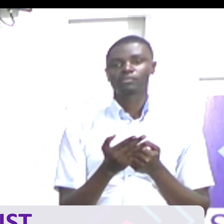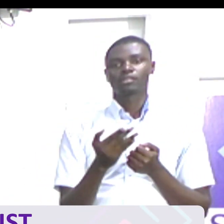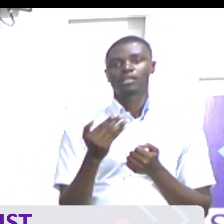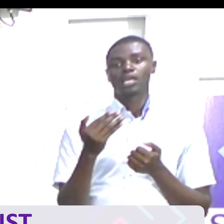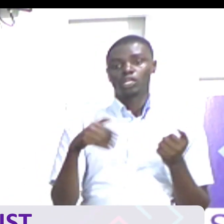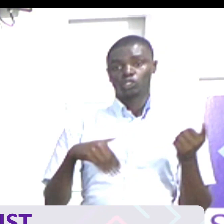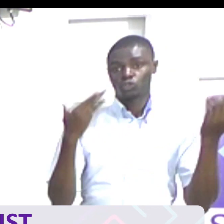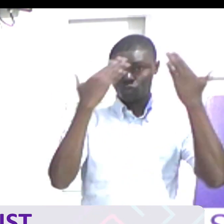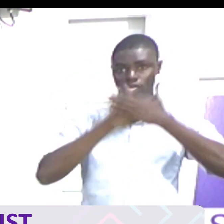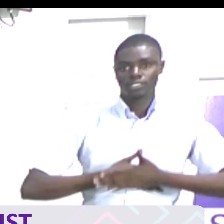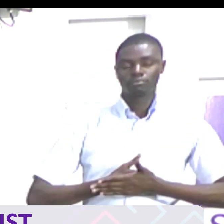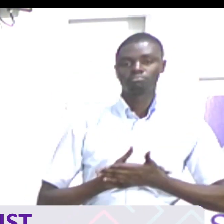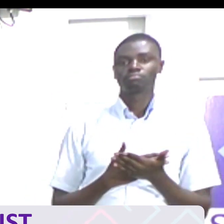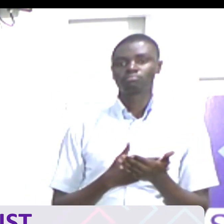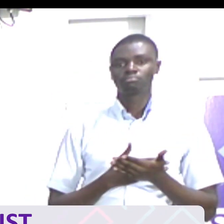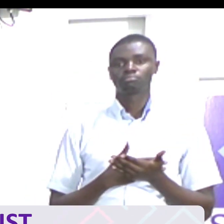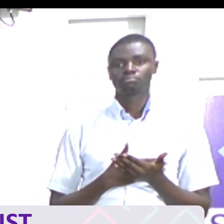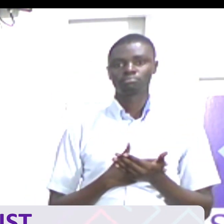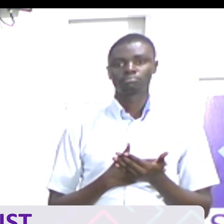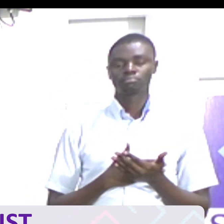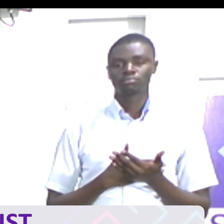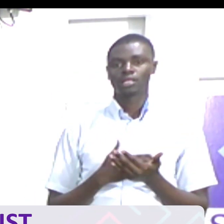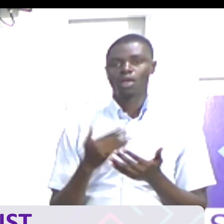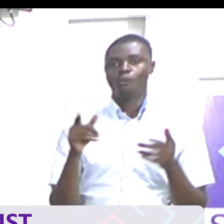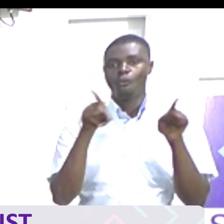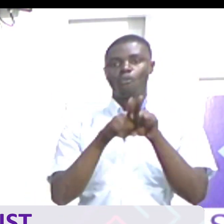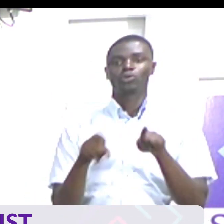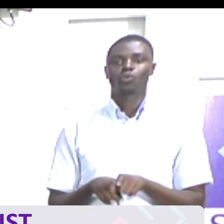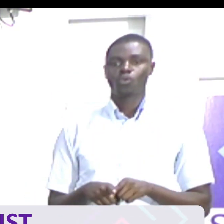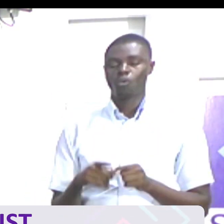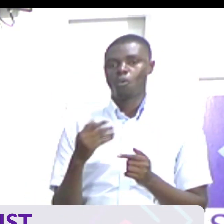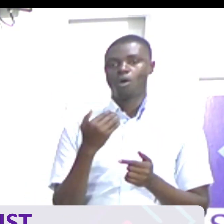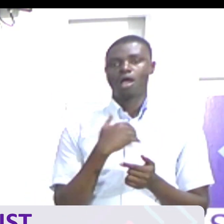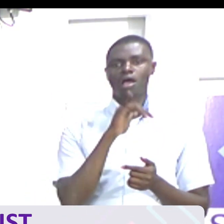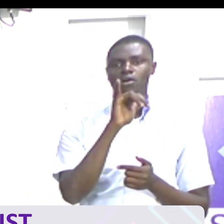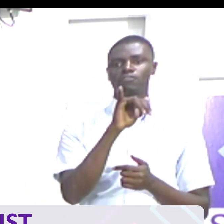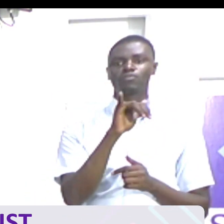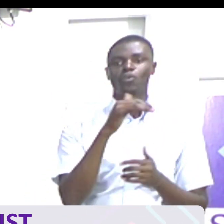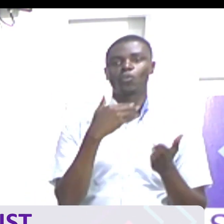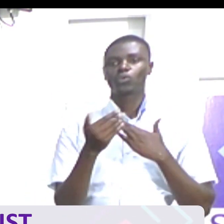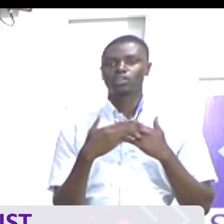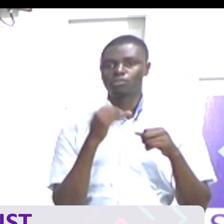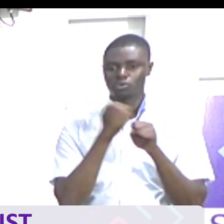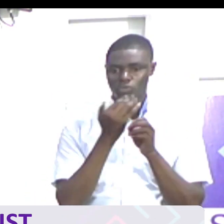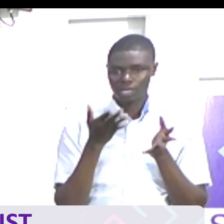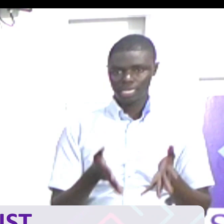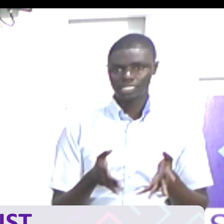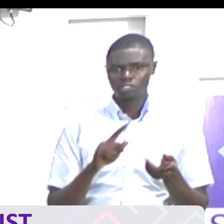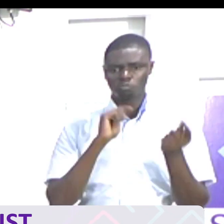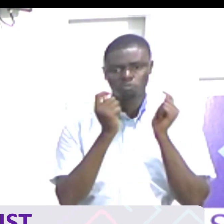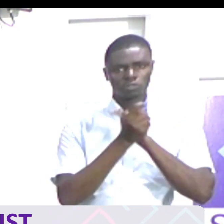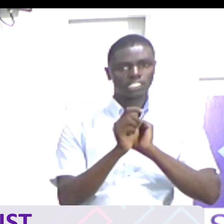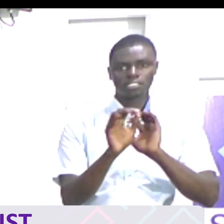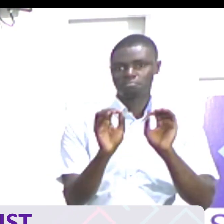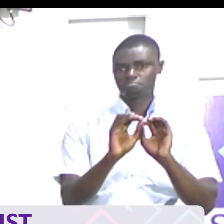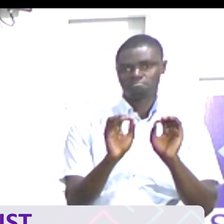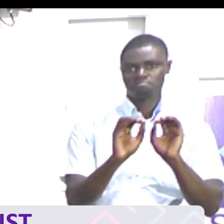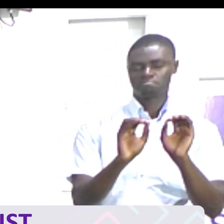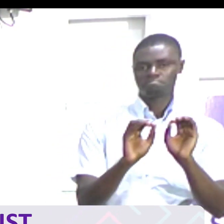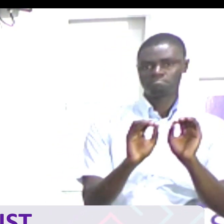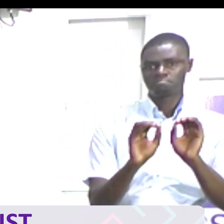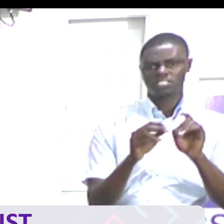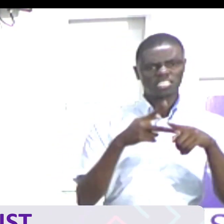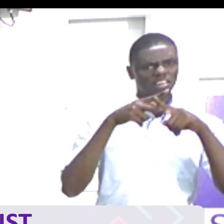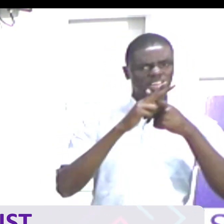tonight, not to get it twisted. Yes. There's also that aspect here. Whatever you're doing currently, still doesn't change. Tusifike too hard at kitu